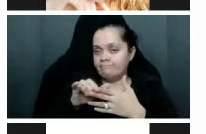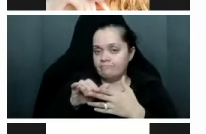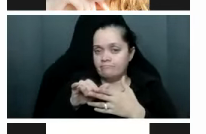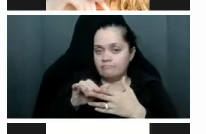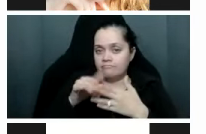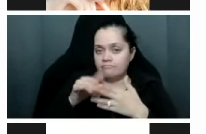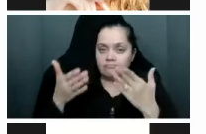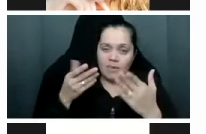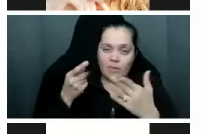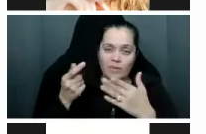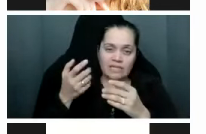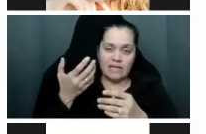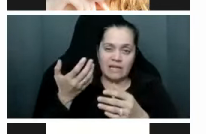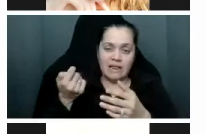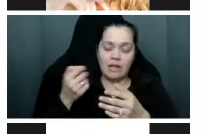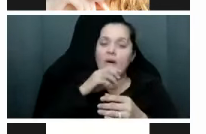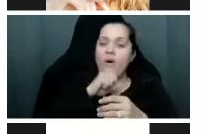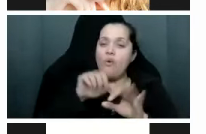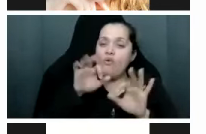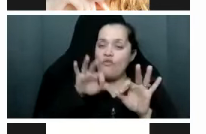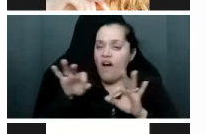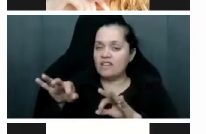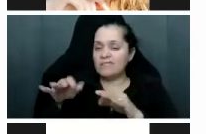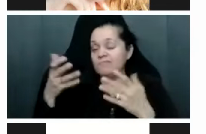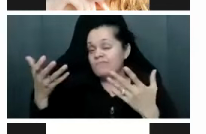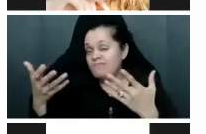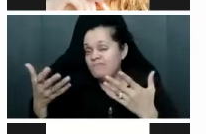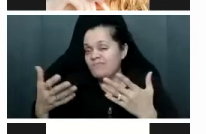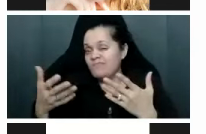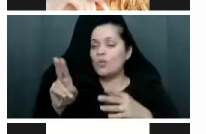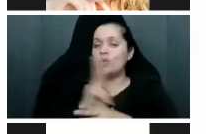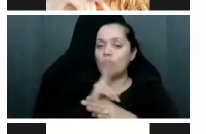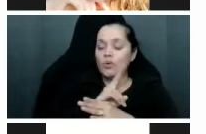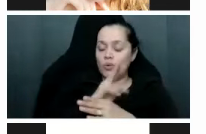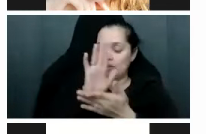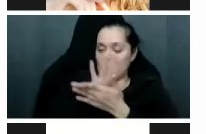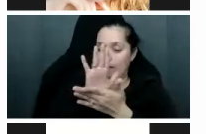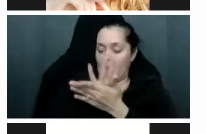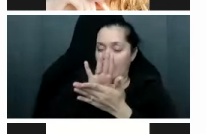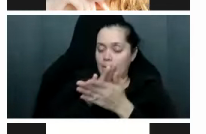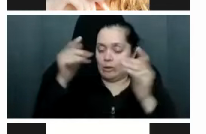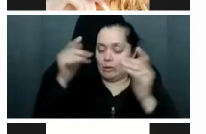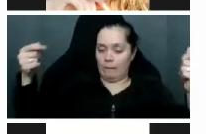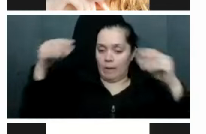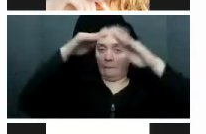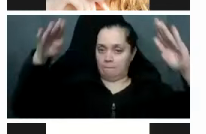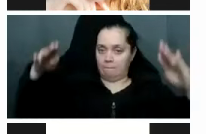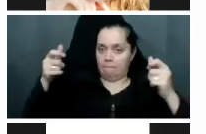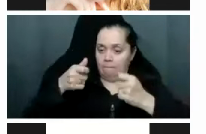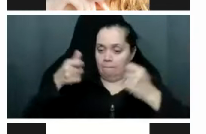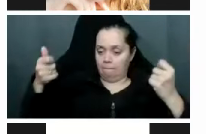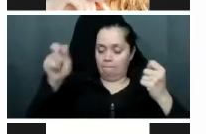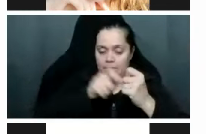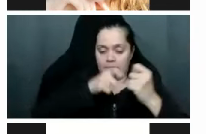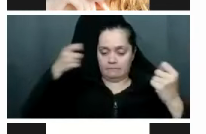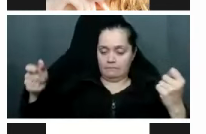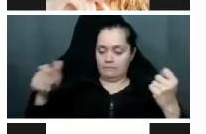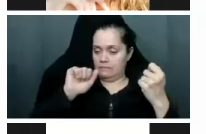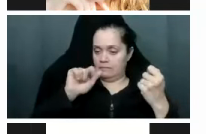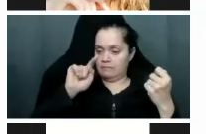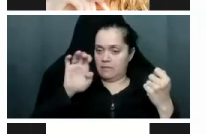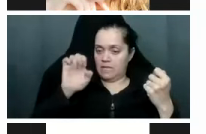Maybe it's a little old-fashioned. We don't use the hard copy, large book atlases so much anymore.